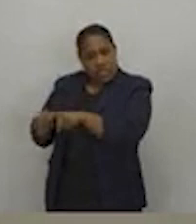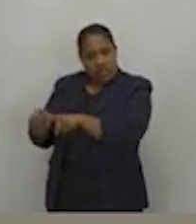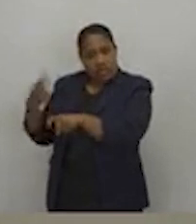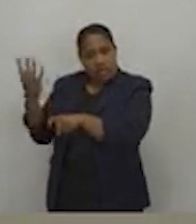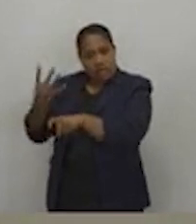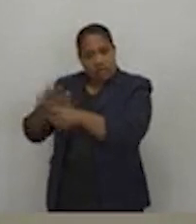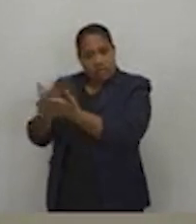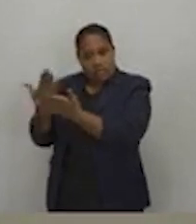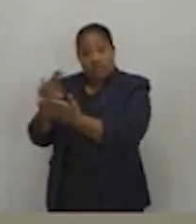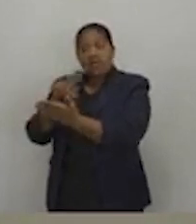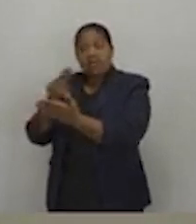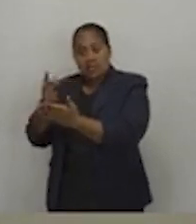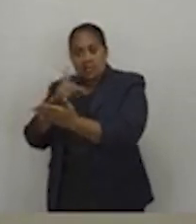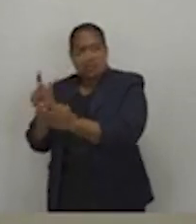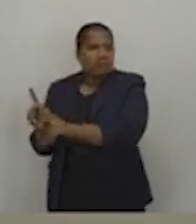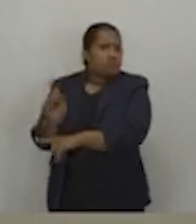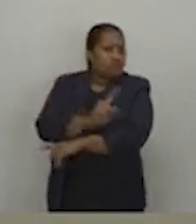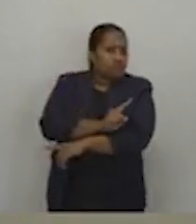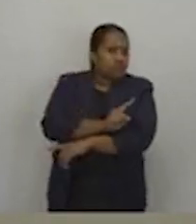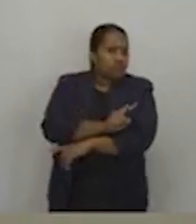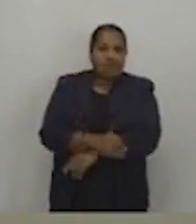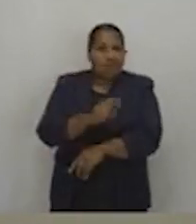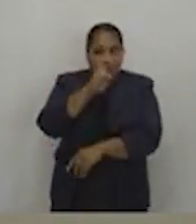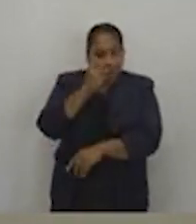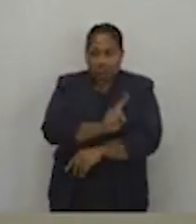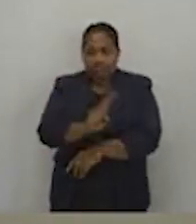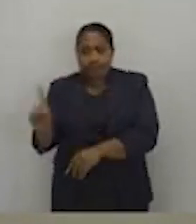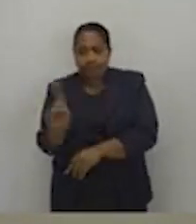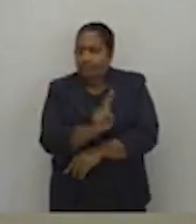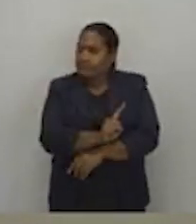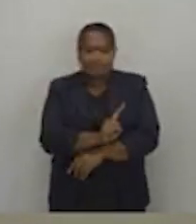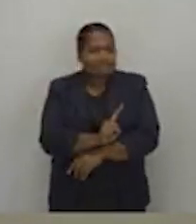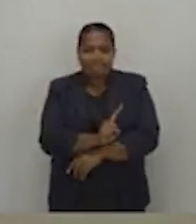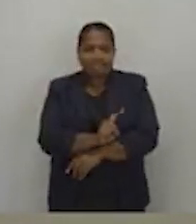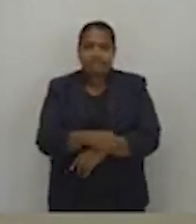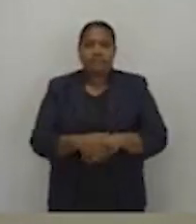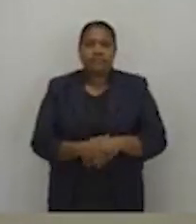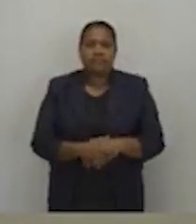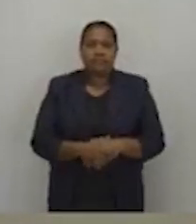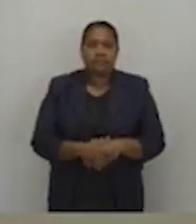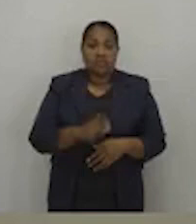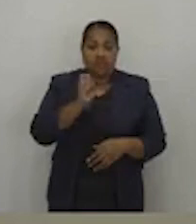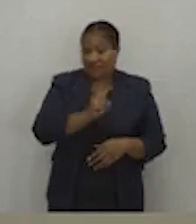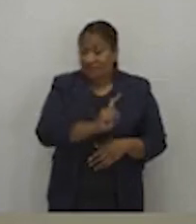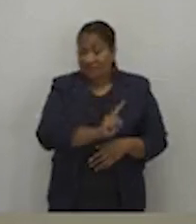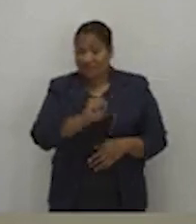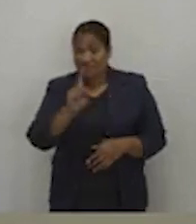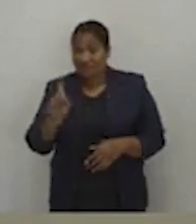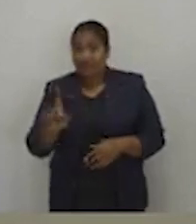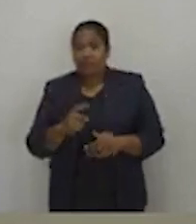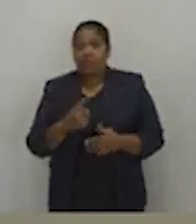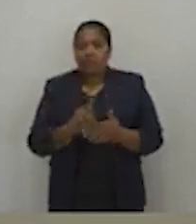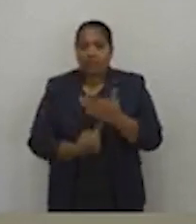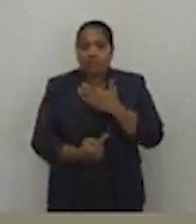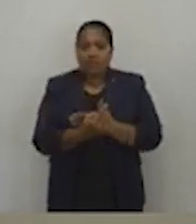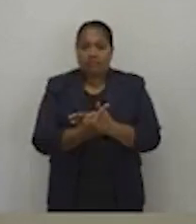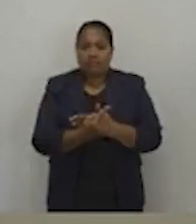in the containment area will be allowed to access $220 a fortnight from their FNPF.